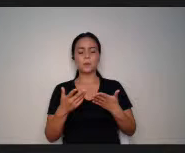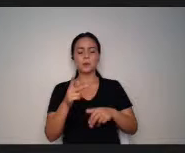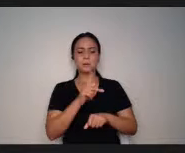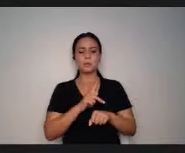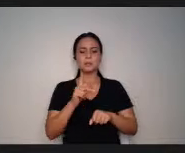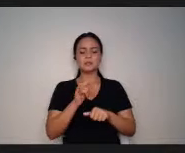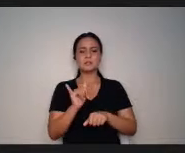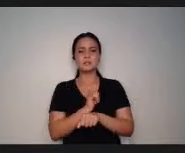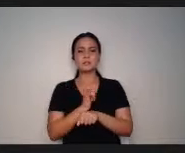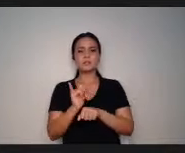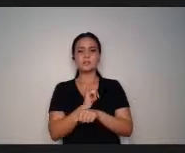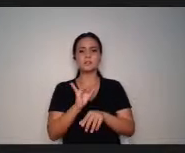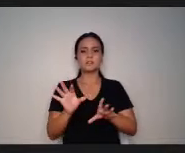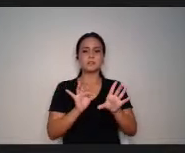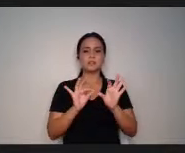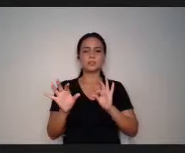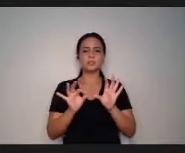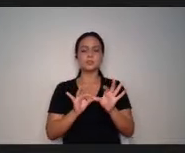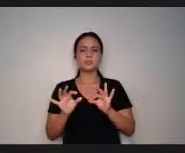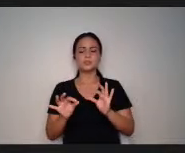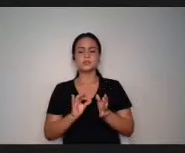really focus on